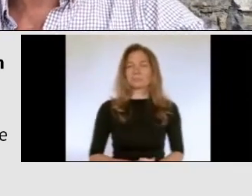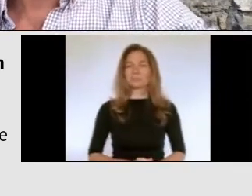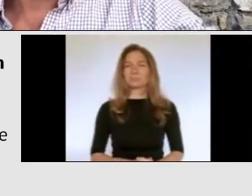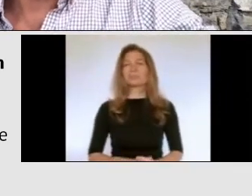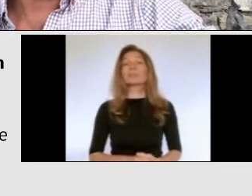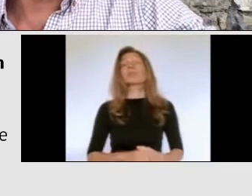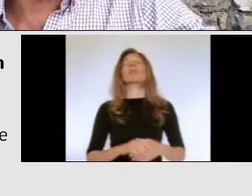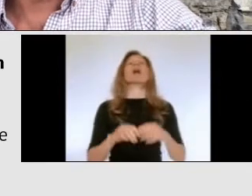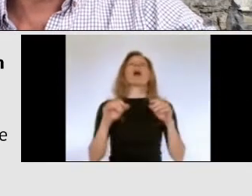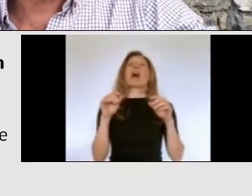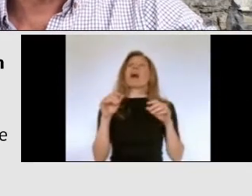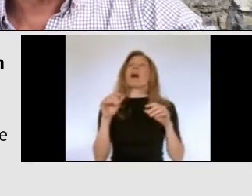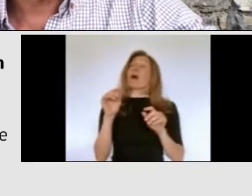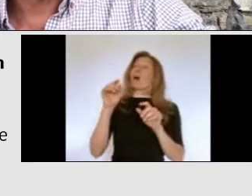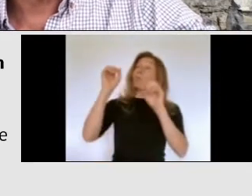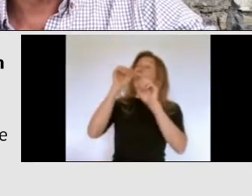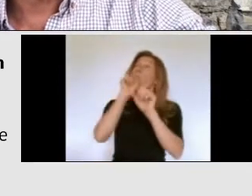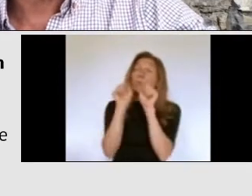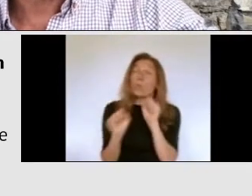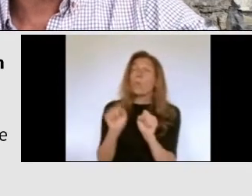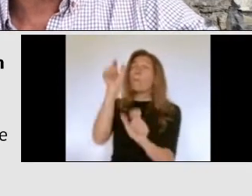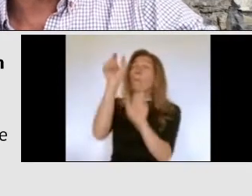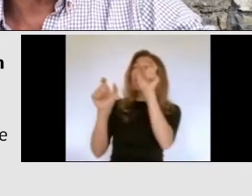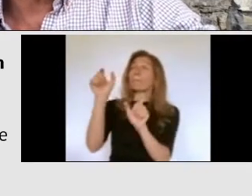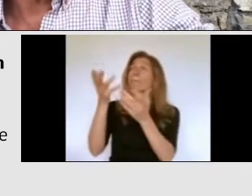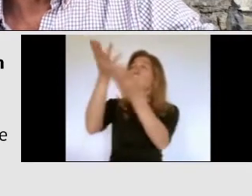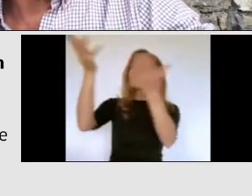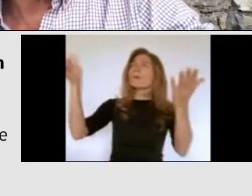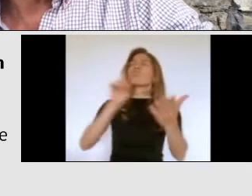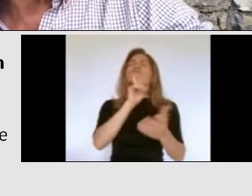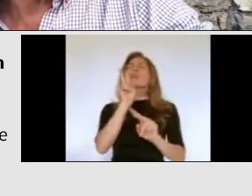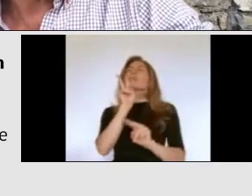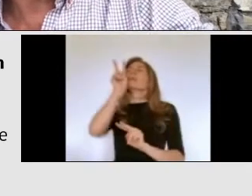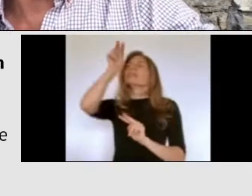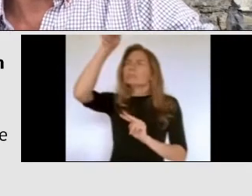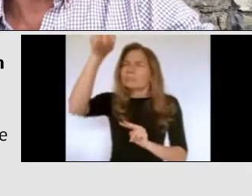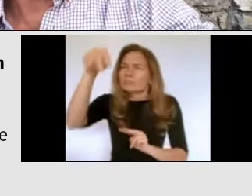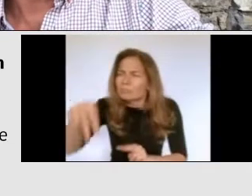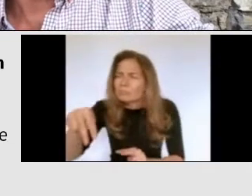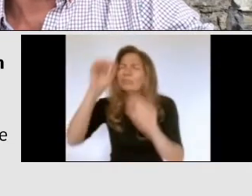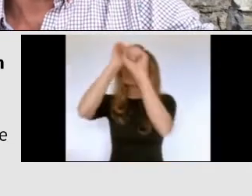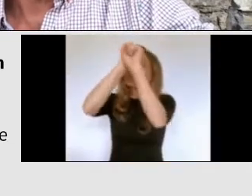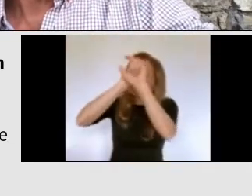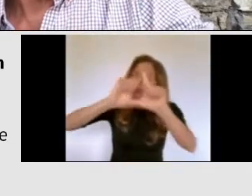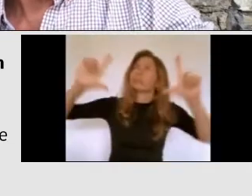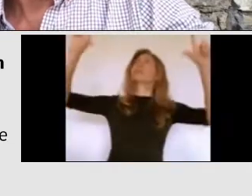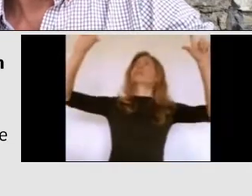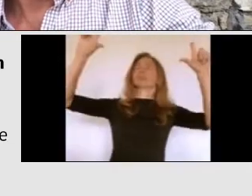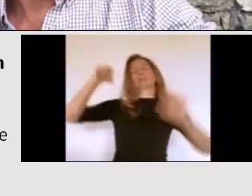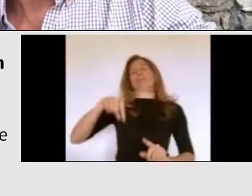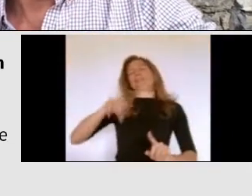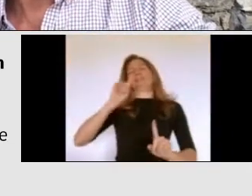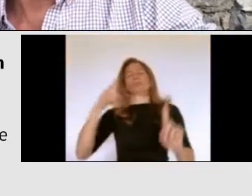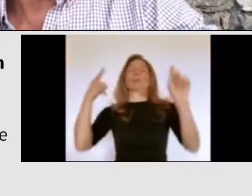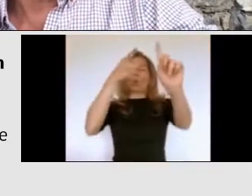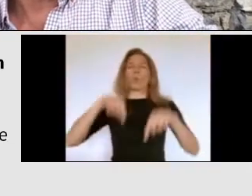Understanding the life world of older people is the key to the SHAPES project. So